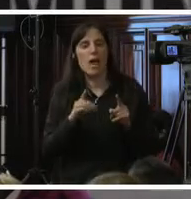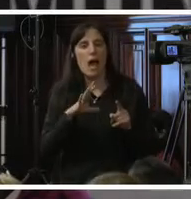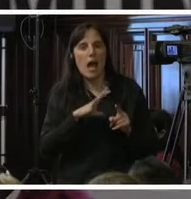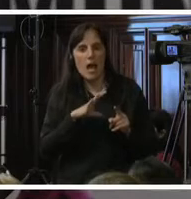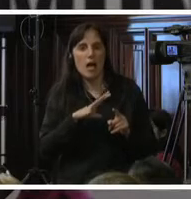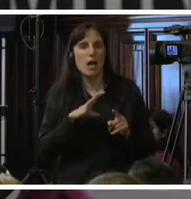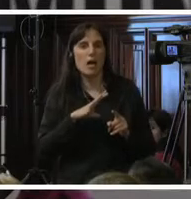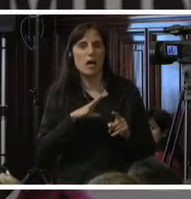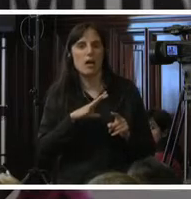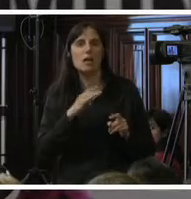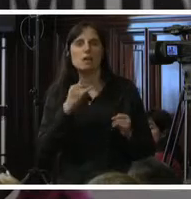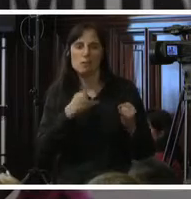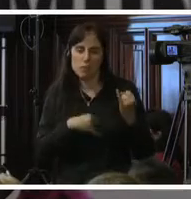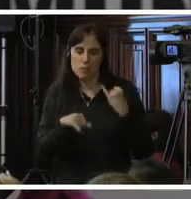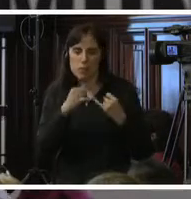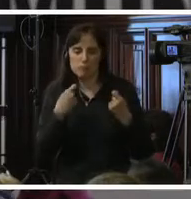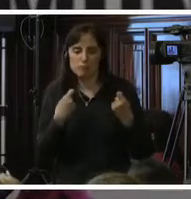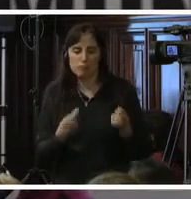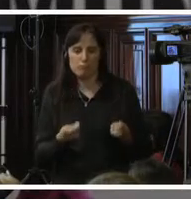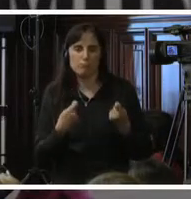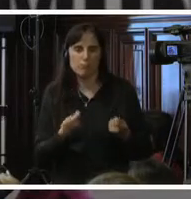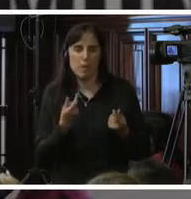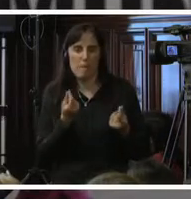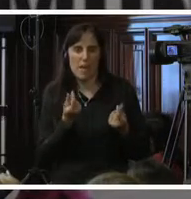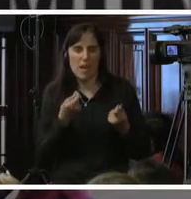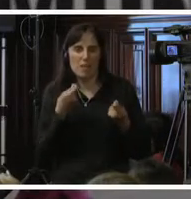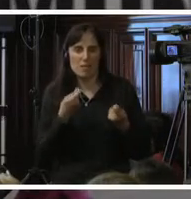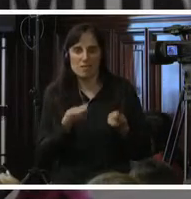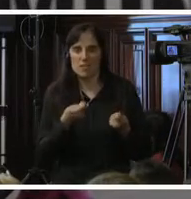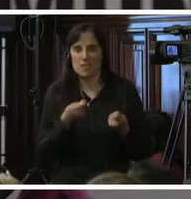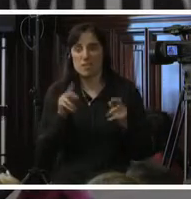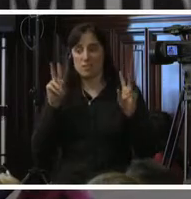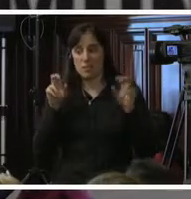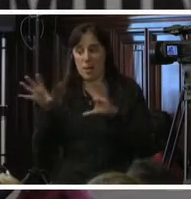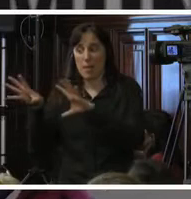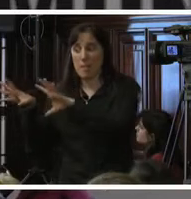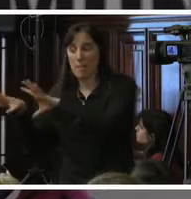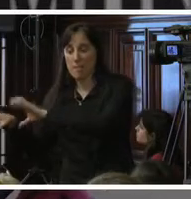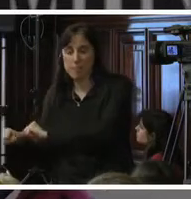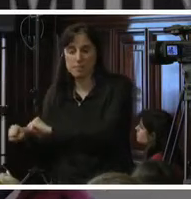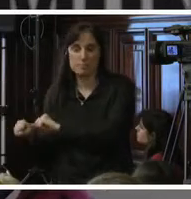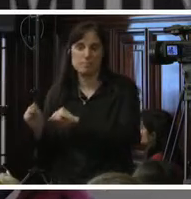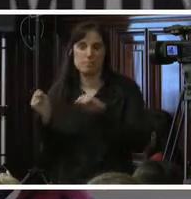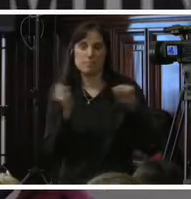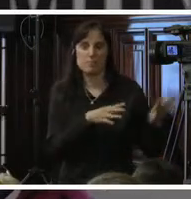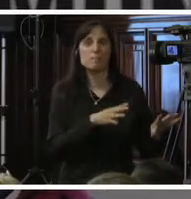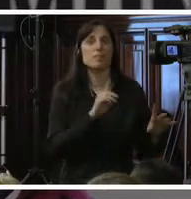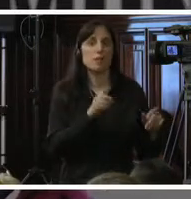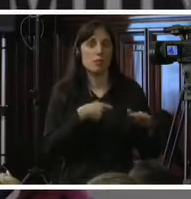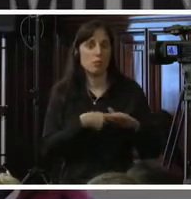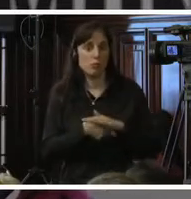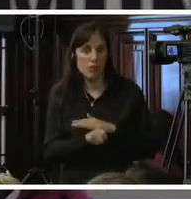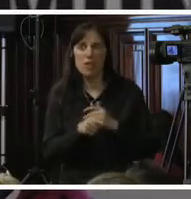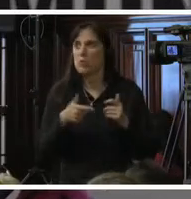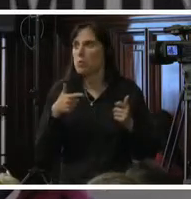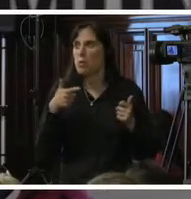in trafficking than in gun smuggling and maybe even in drug smuggling. Don't know, I'm not a money